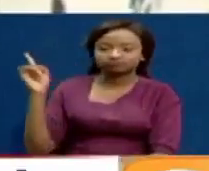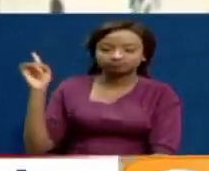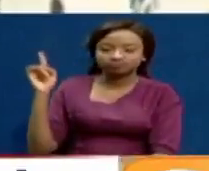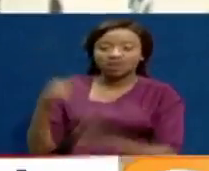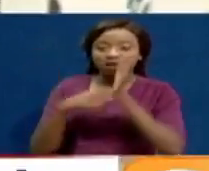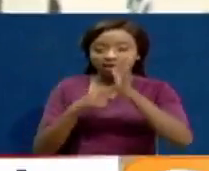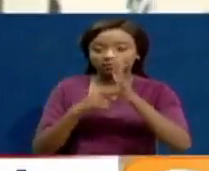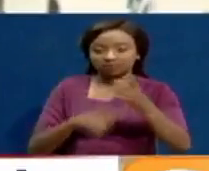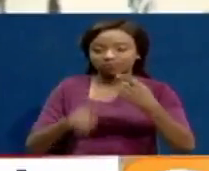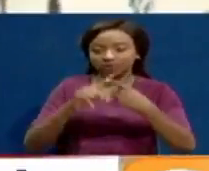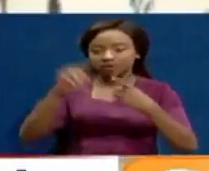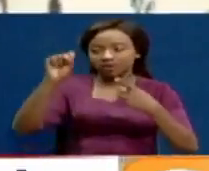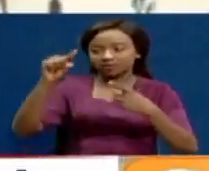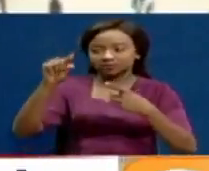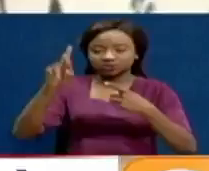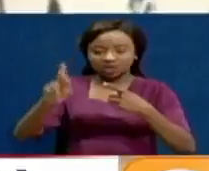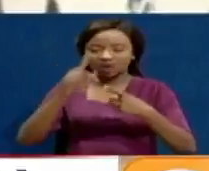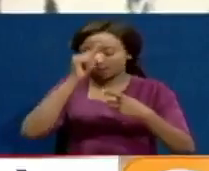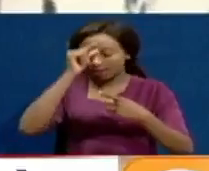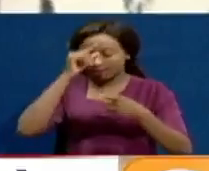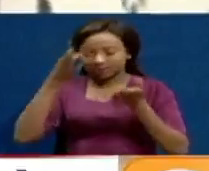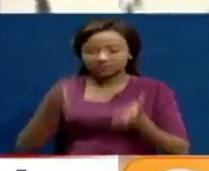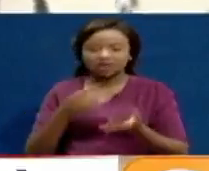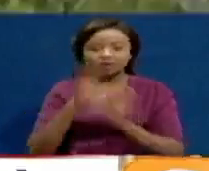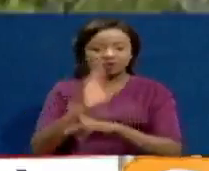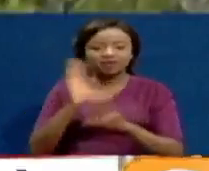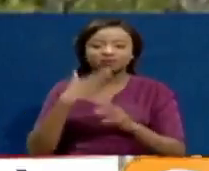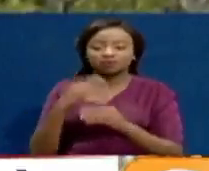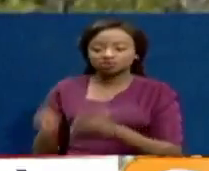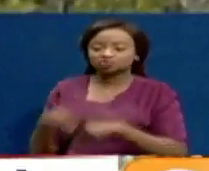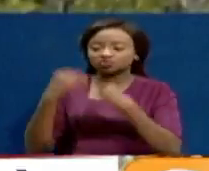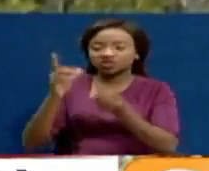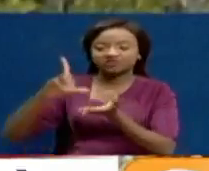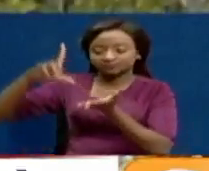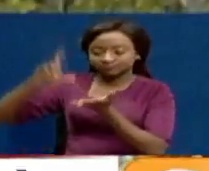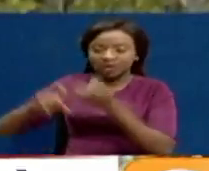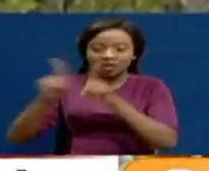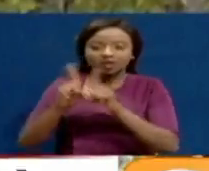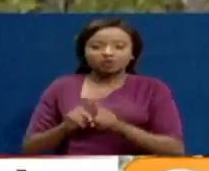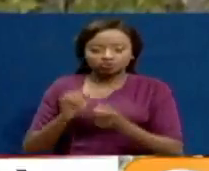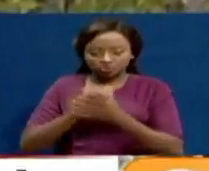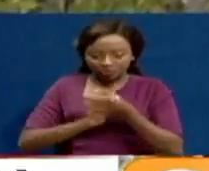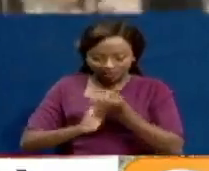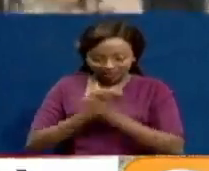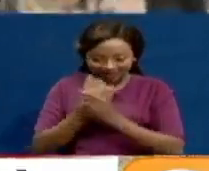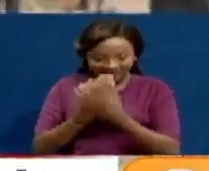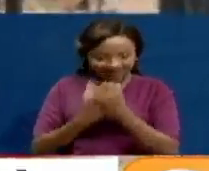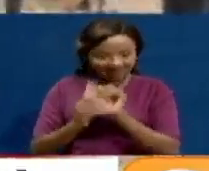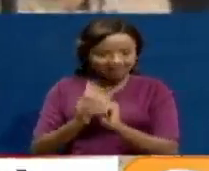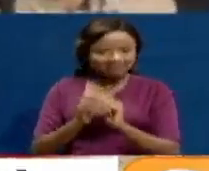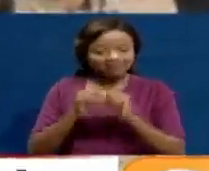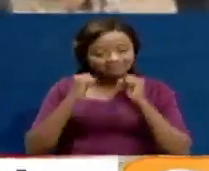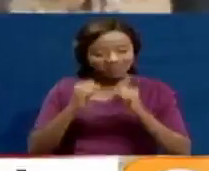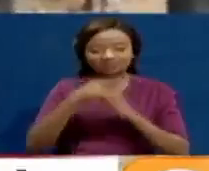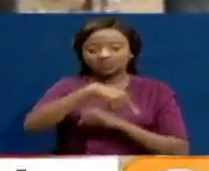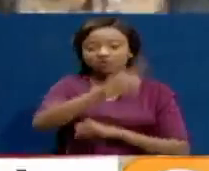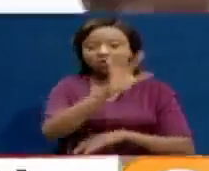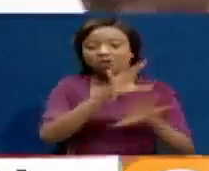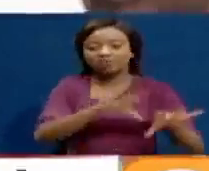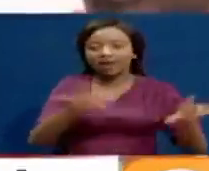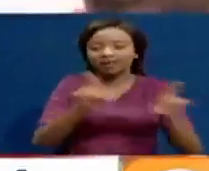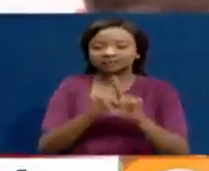At SGR, the government is expected to provide sanitizers and run aggressive hand washing campaign in all markets and